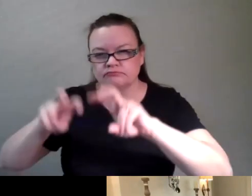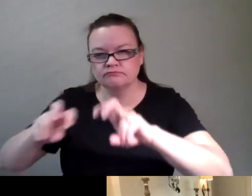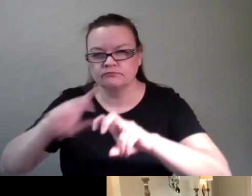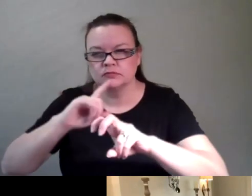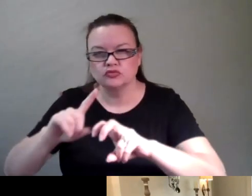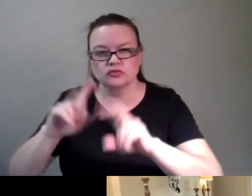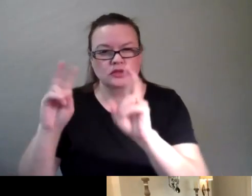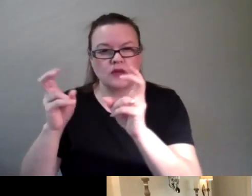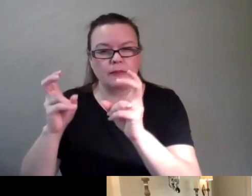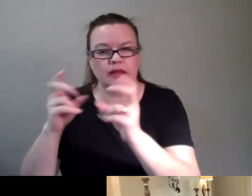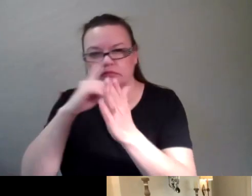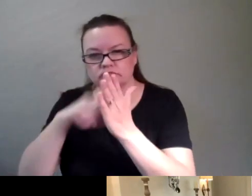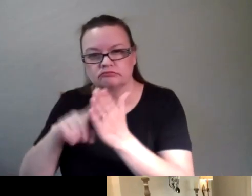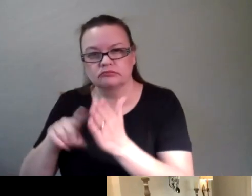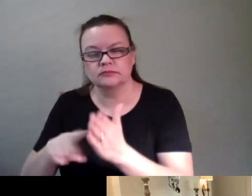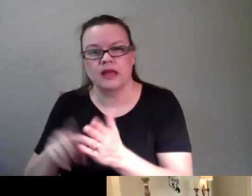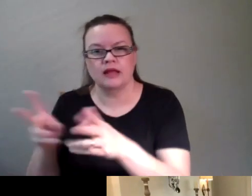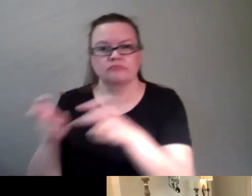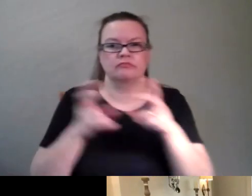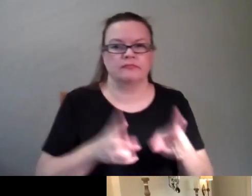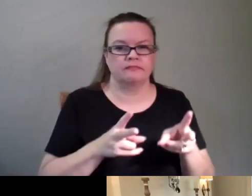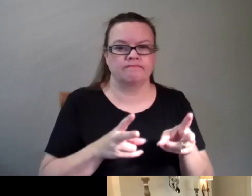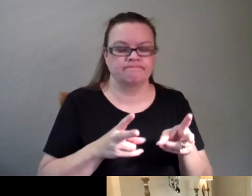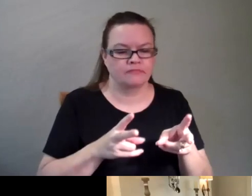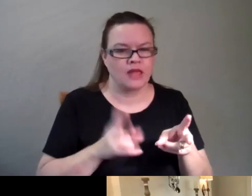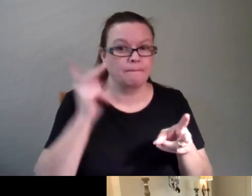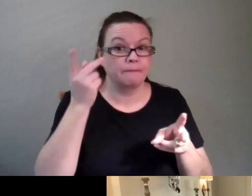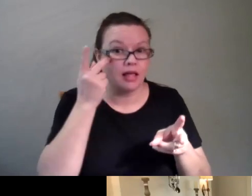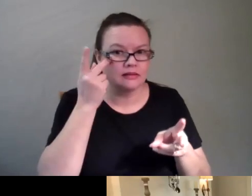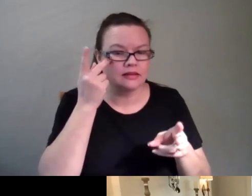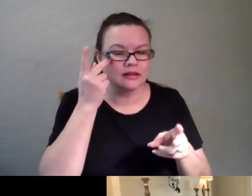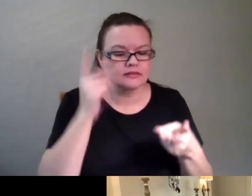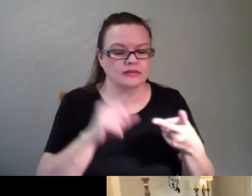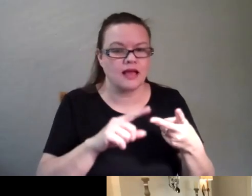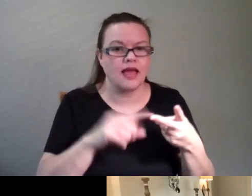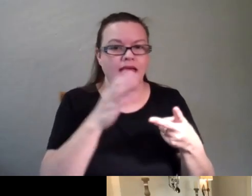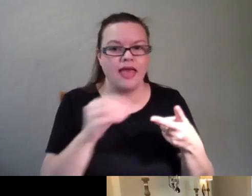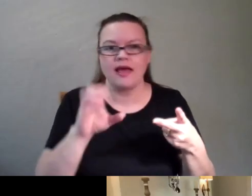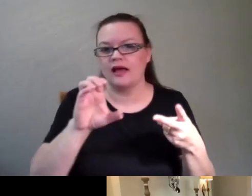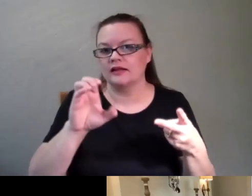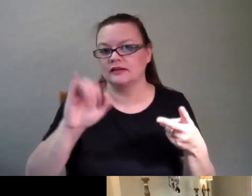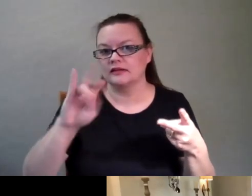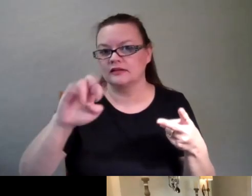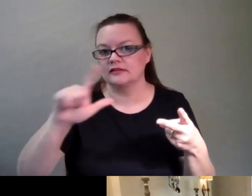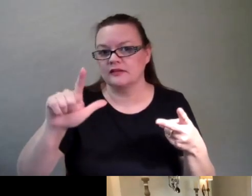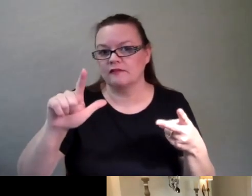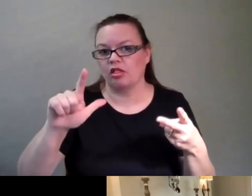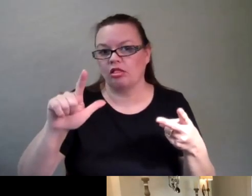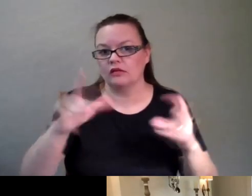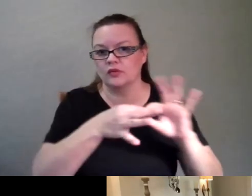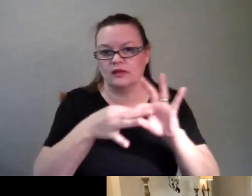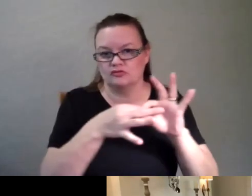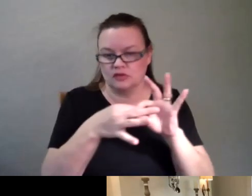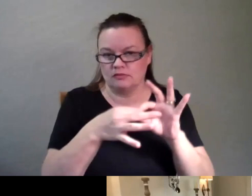battleground, expanded beyond just political and into the area of civility and talking about